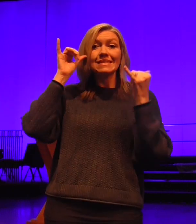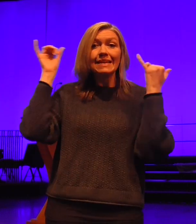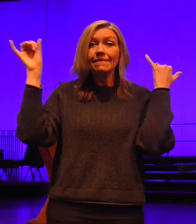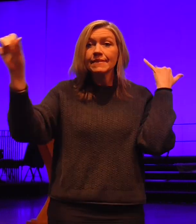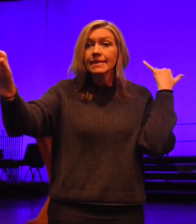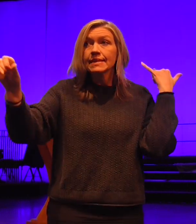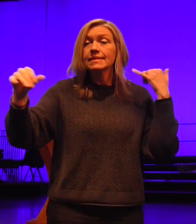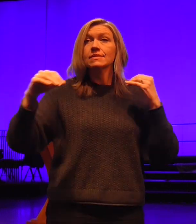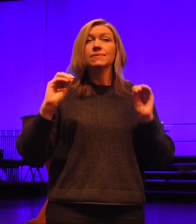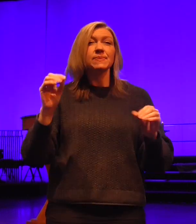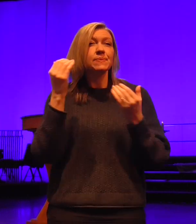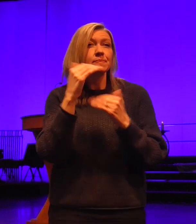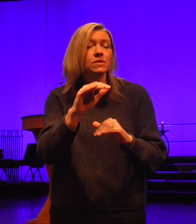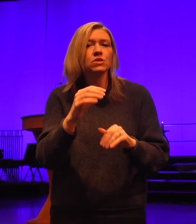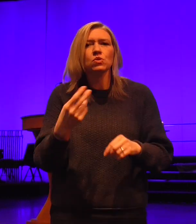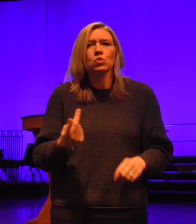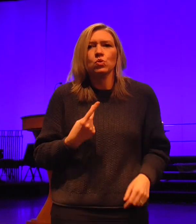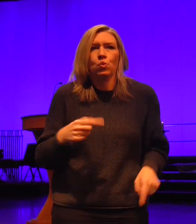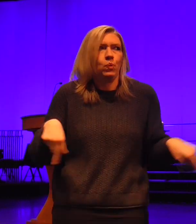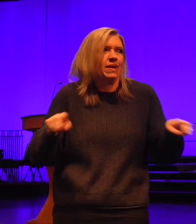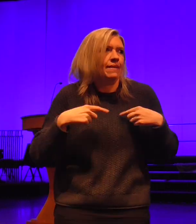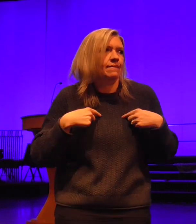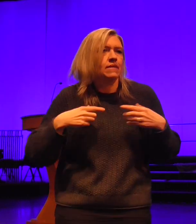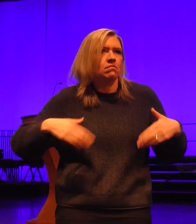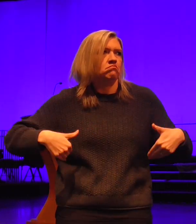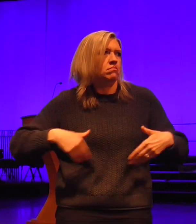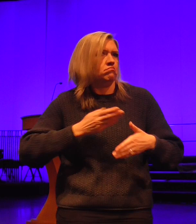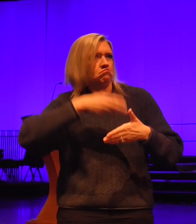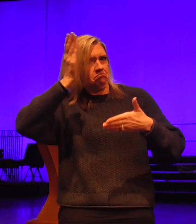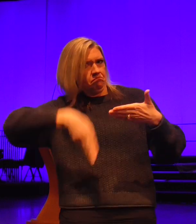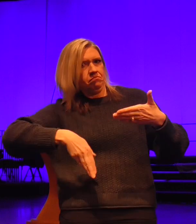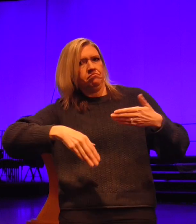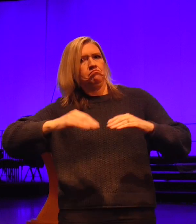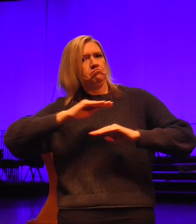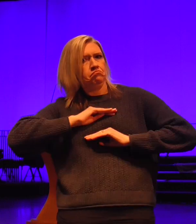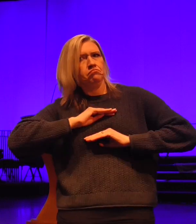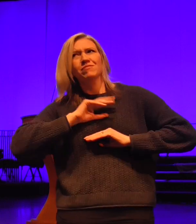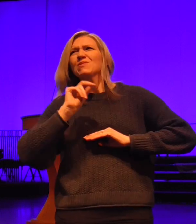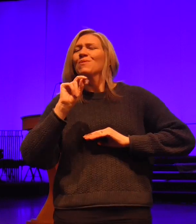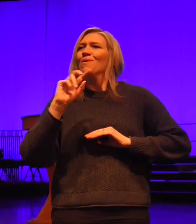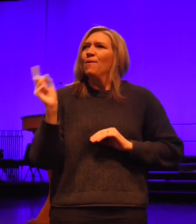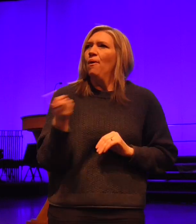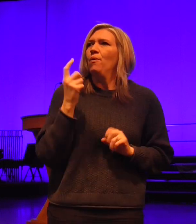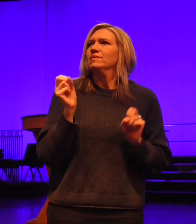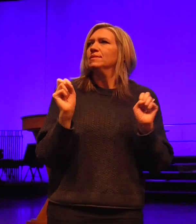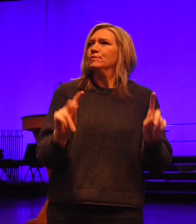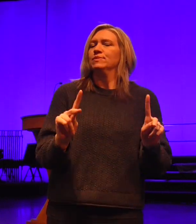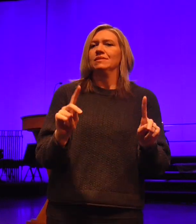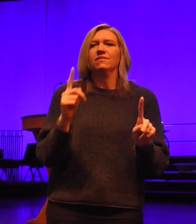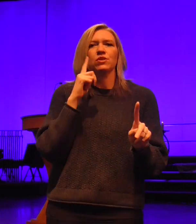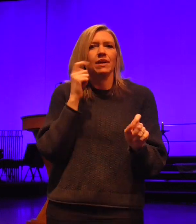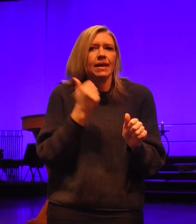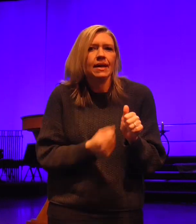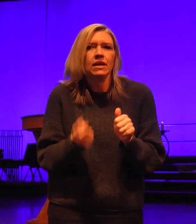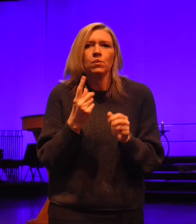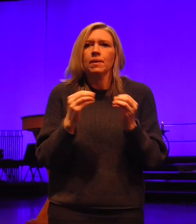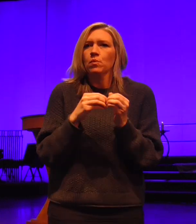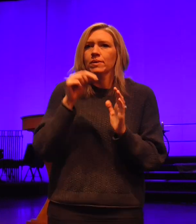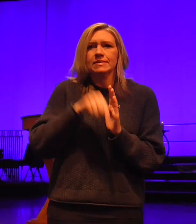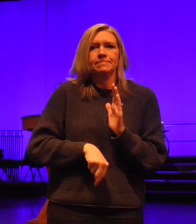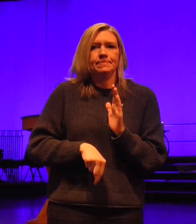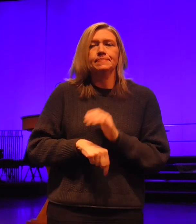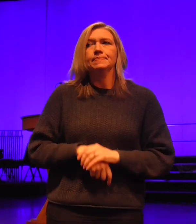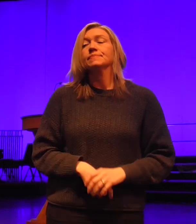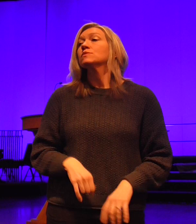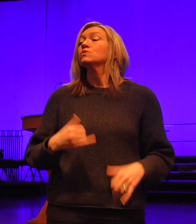You and I have never gotten to the place where we're done with it. So there's always an opportunity for any of us to go deeper. And